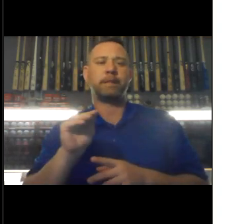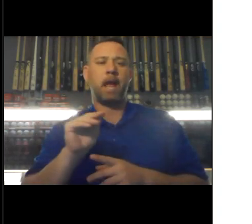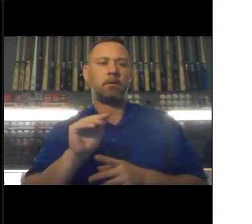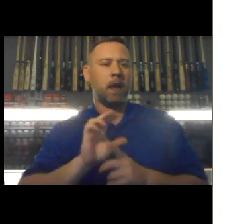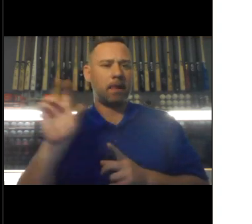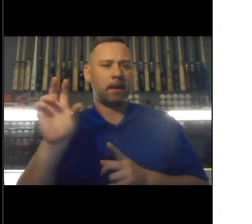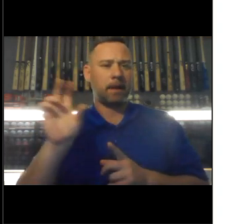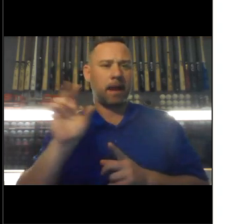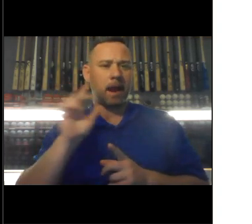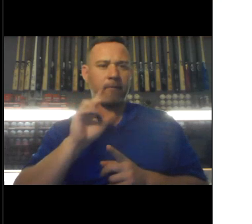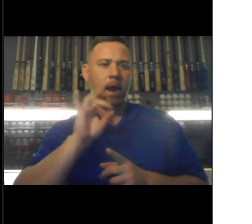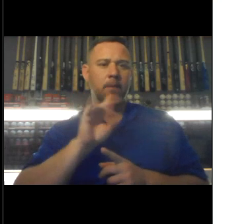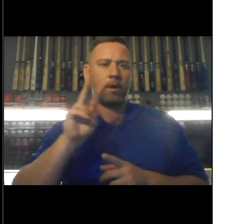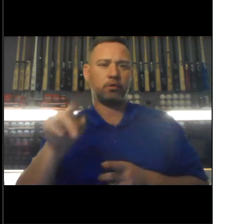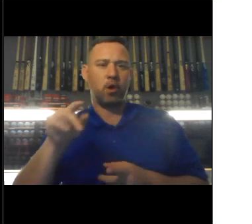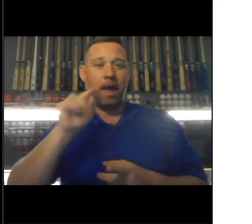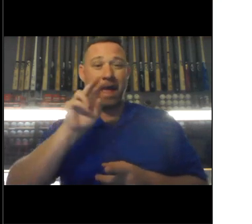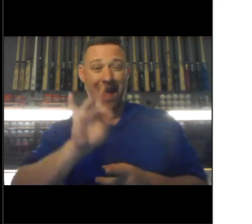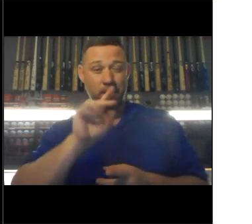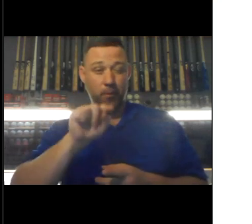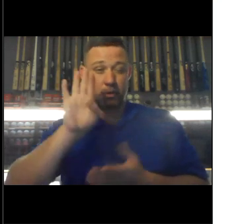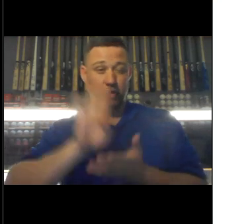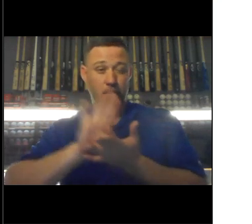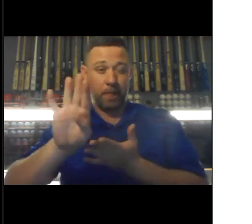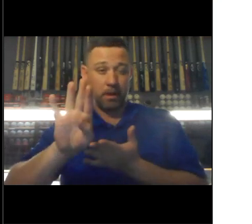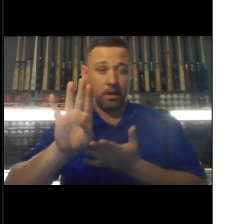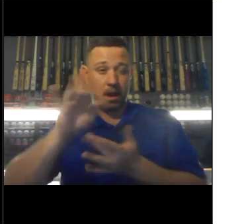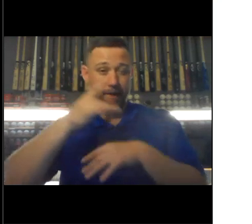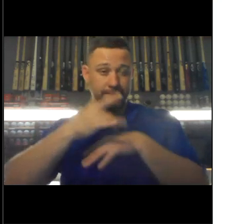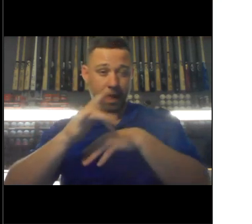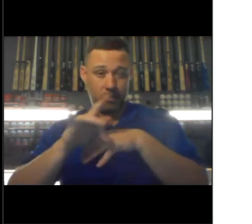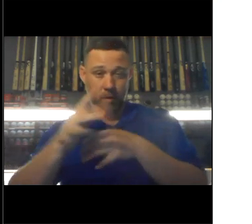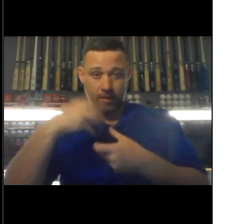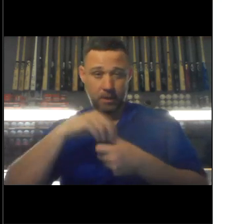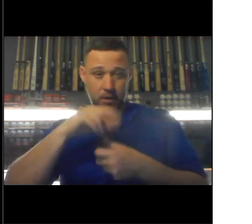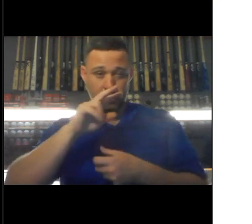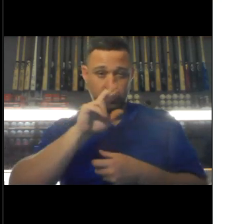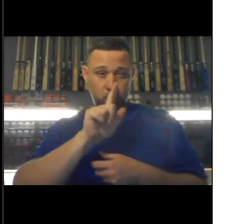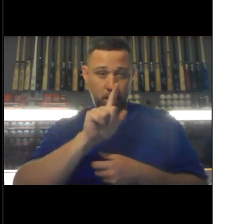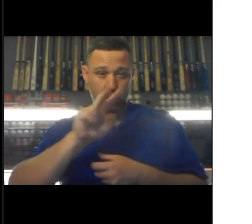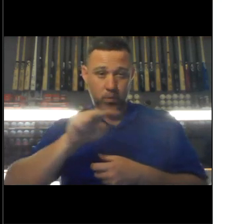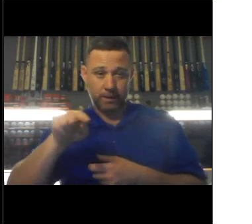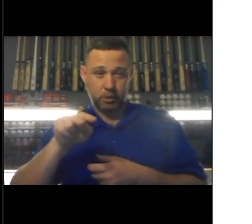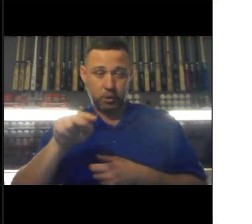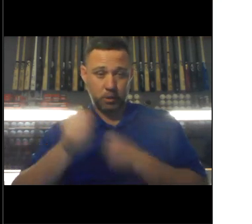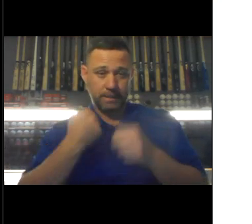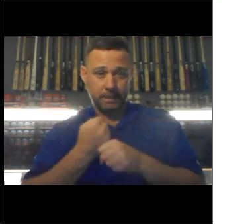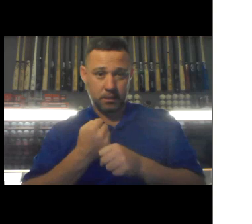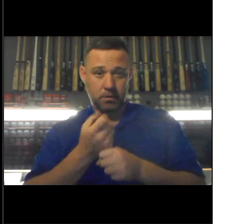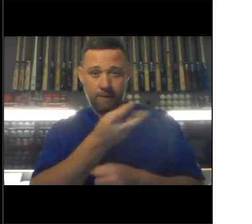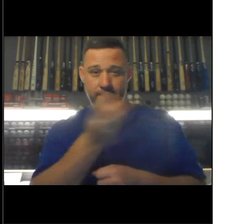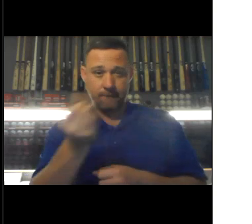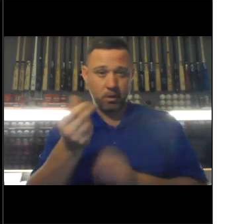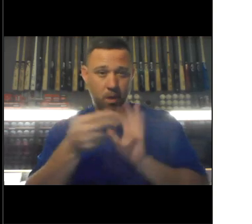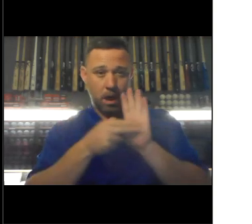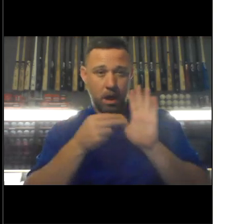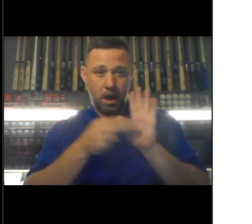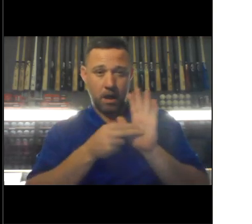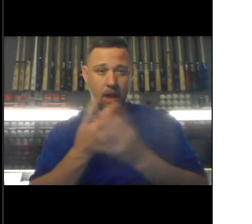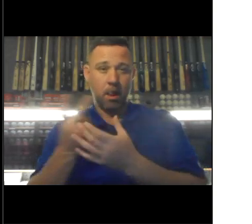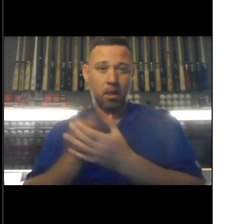total $8.2 billion available within the current 21-22 fiscal year. A couple of the highlights: the local